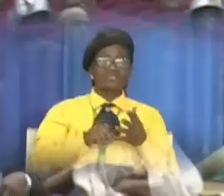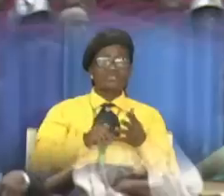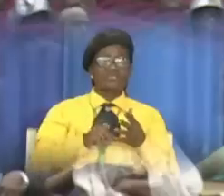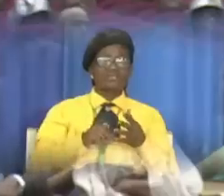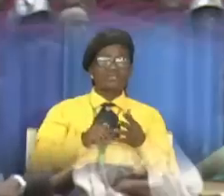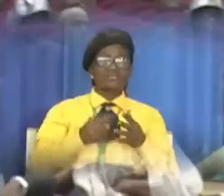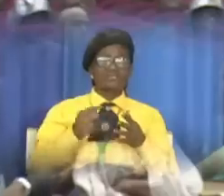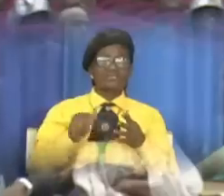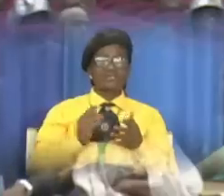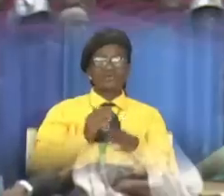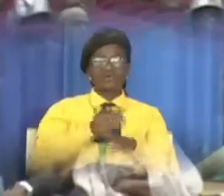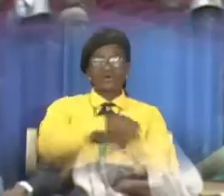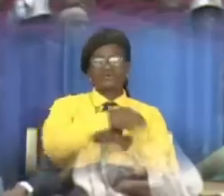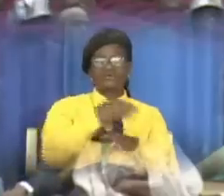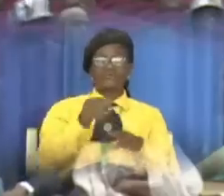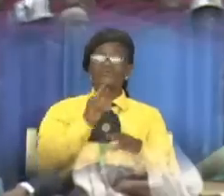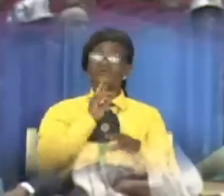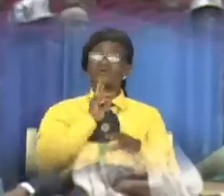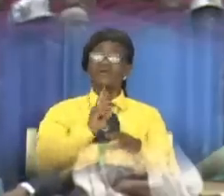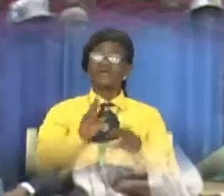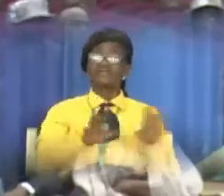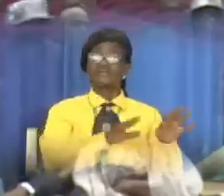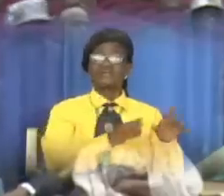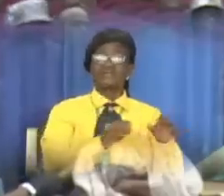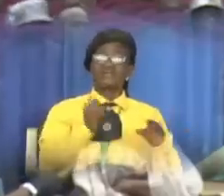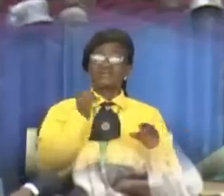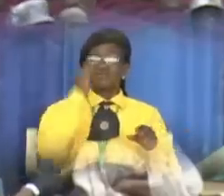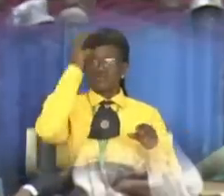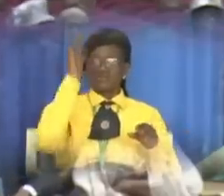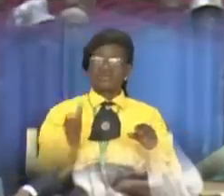And suddenly, God spoke.